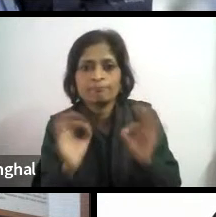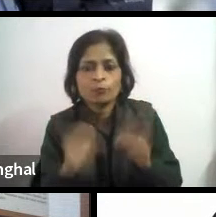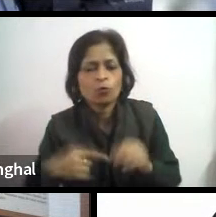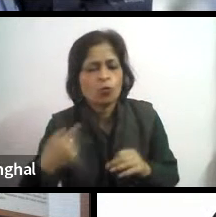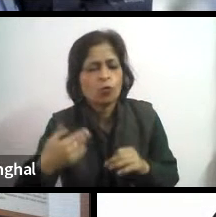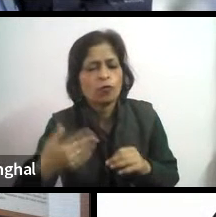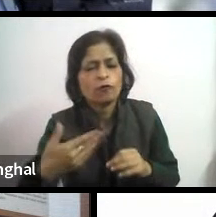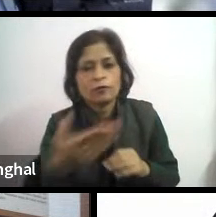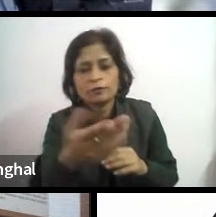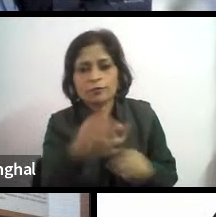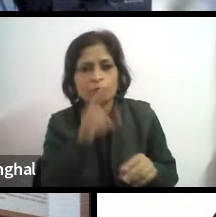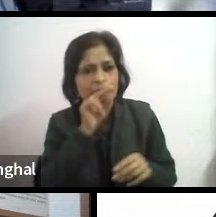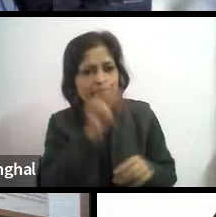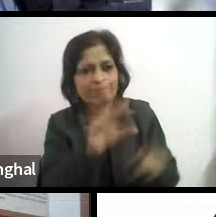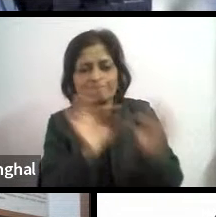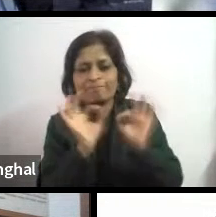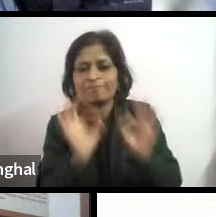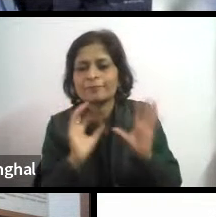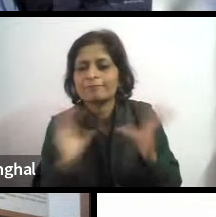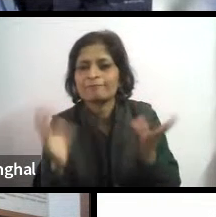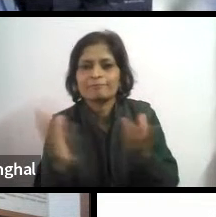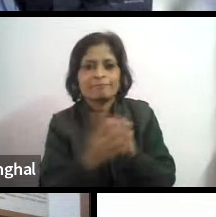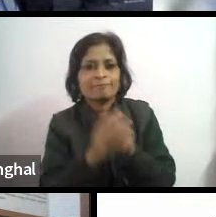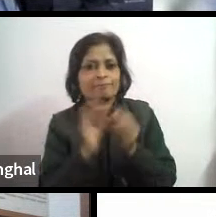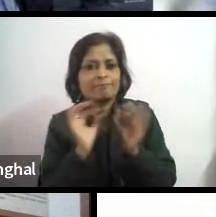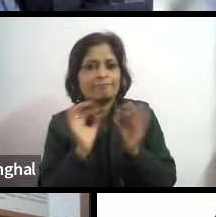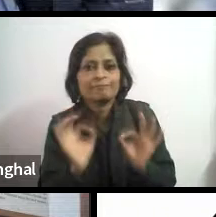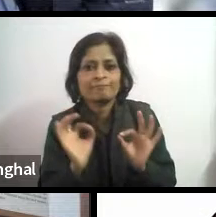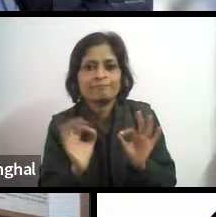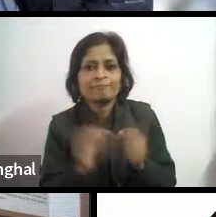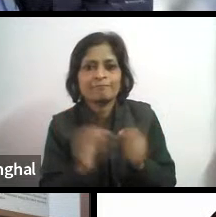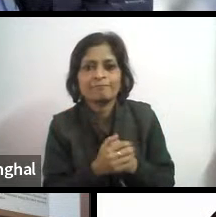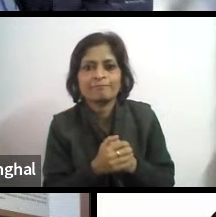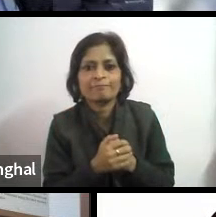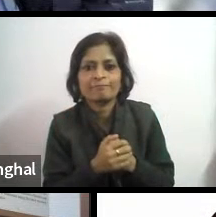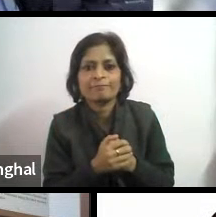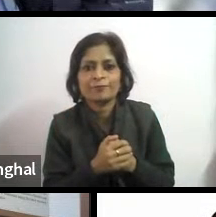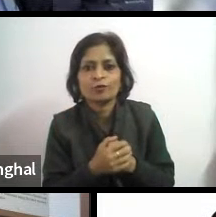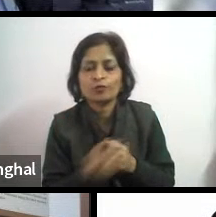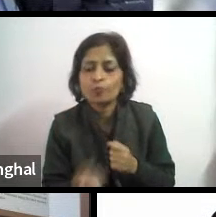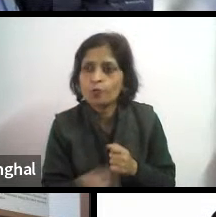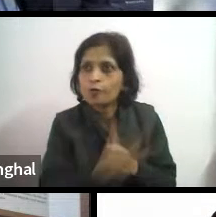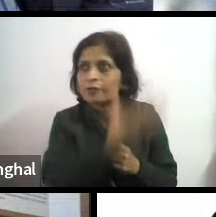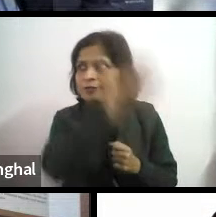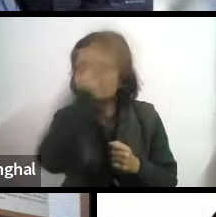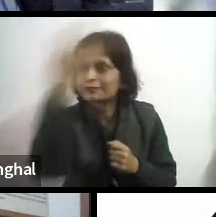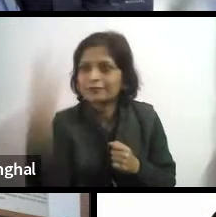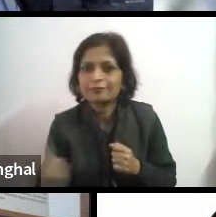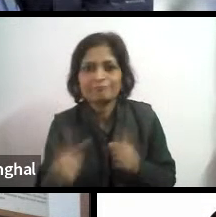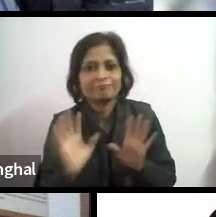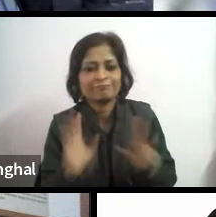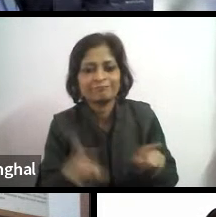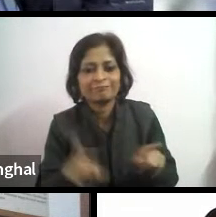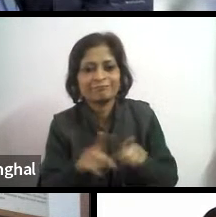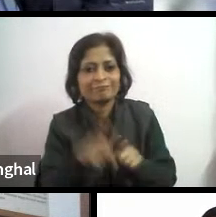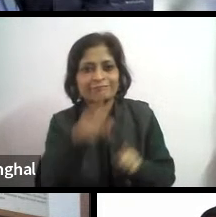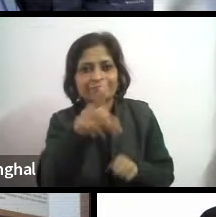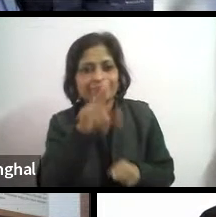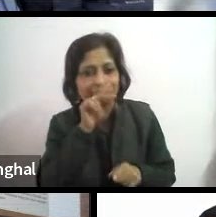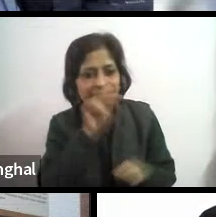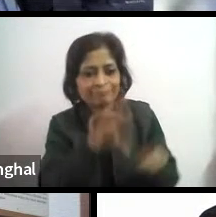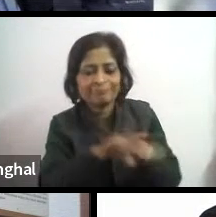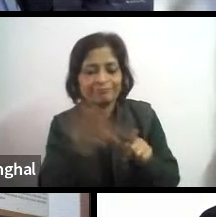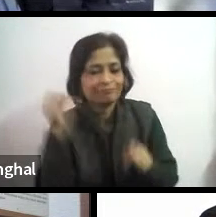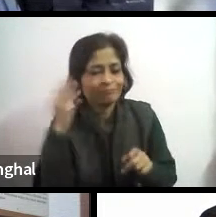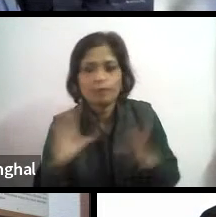to hear you. So we can hear you like from morning till evening, and we are always like